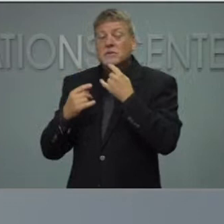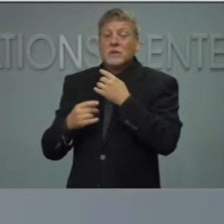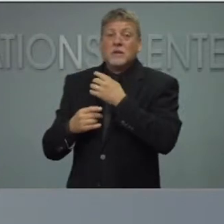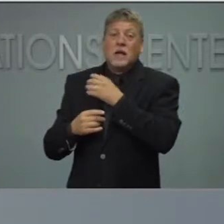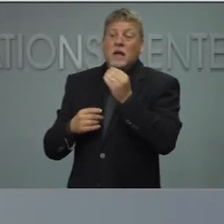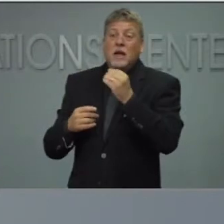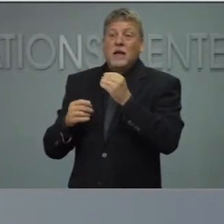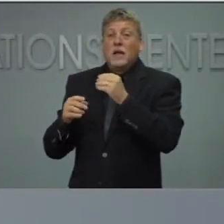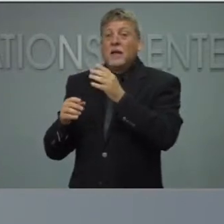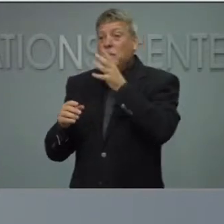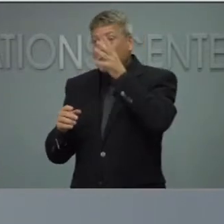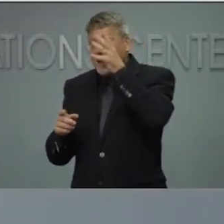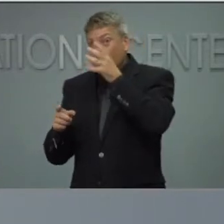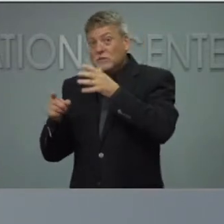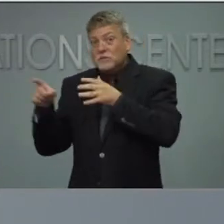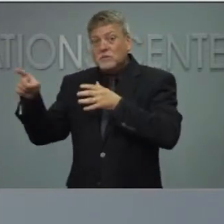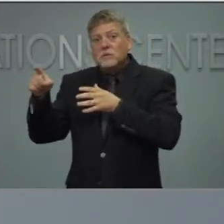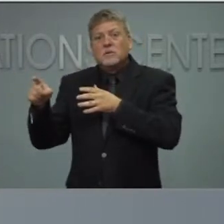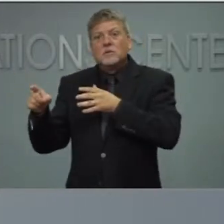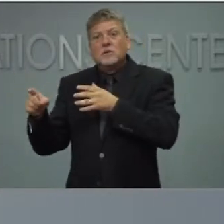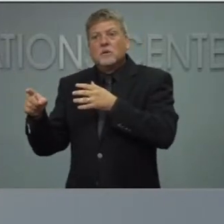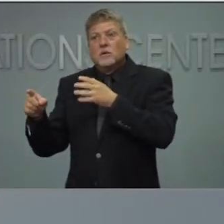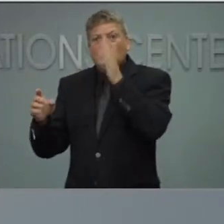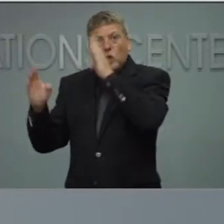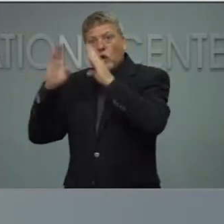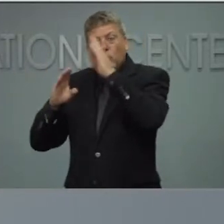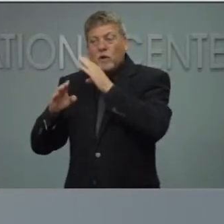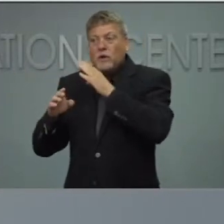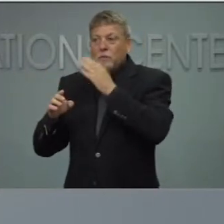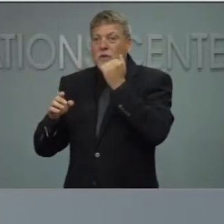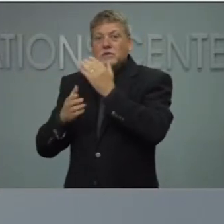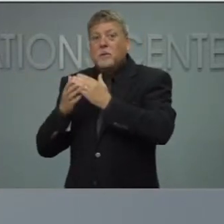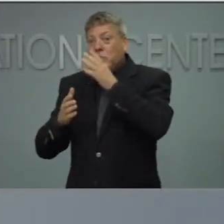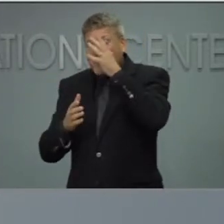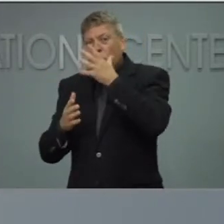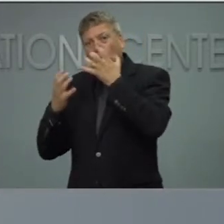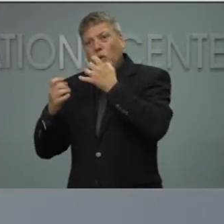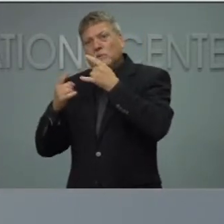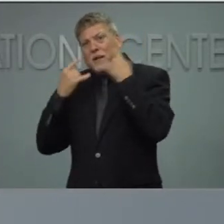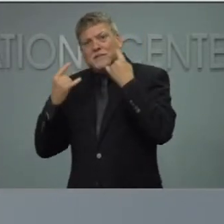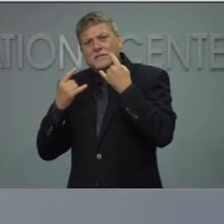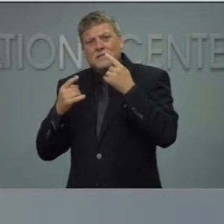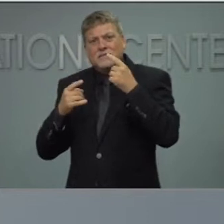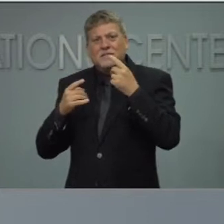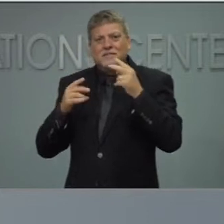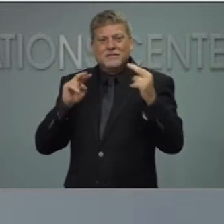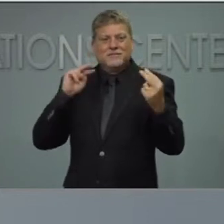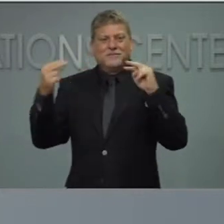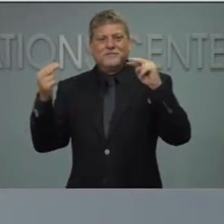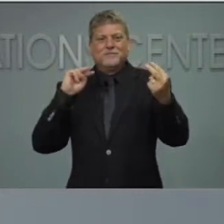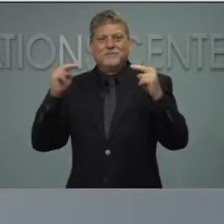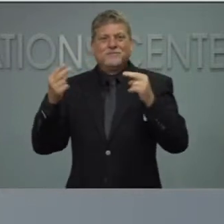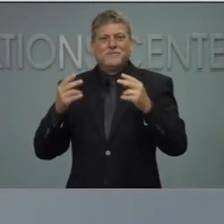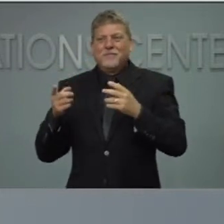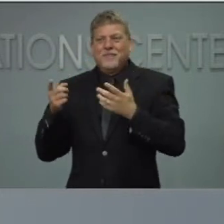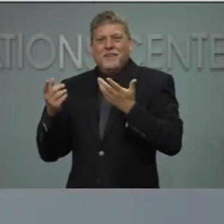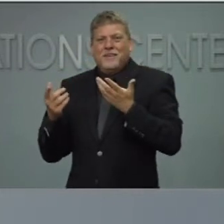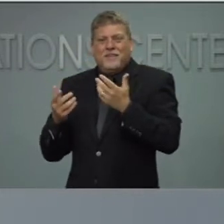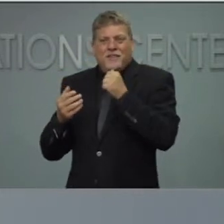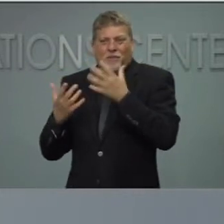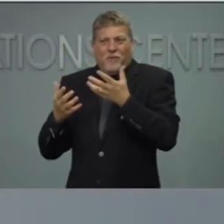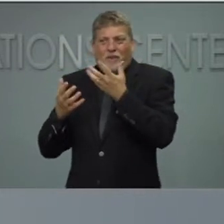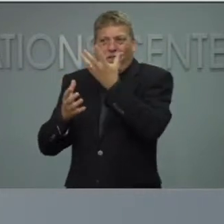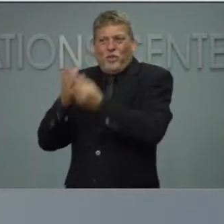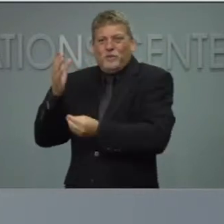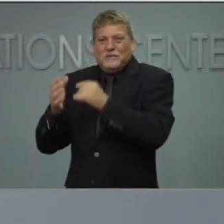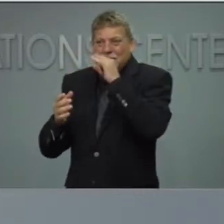leave the school because all the children and staff aren't wearing masks. So this is, the science is clear, the